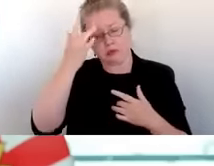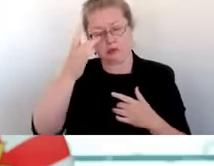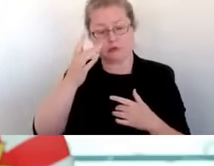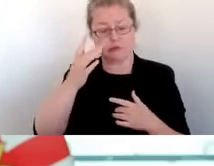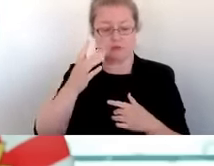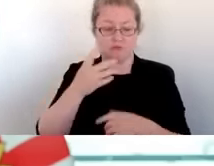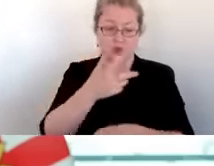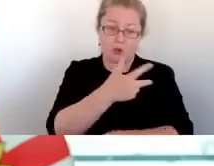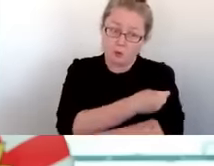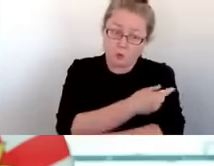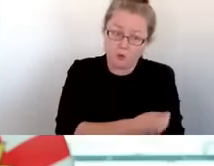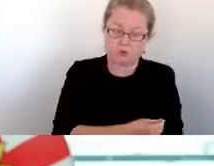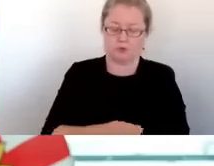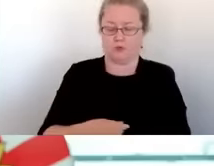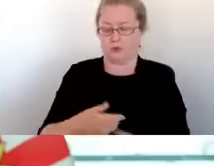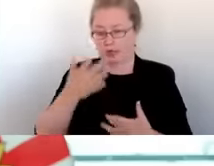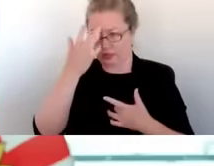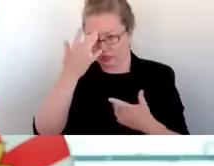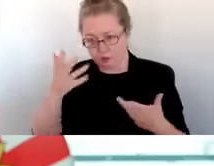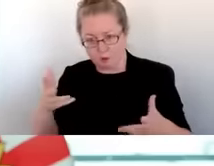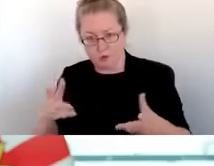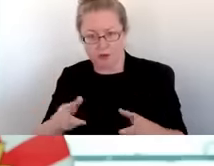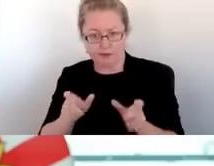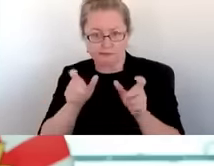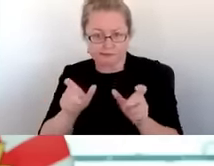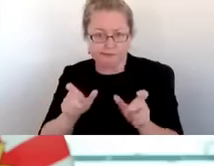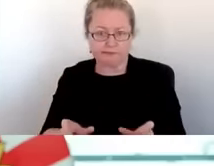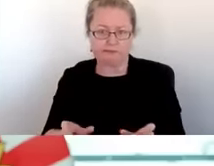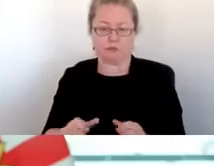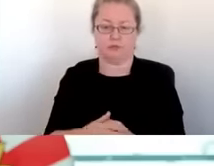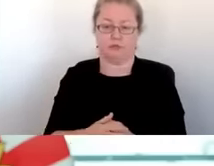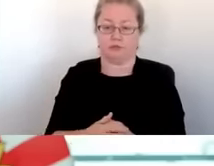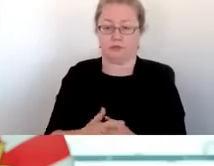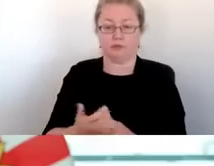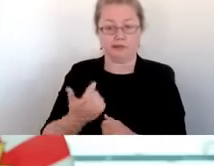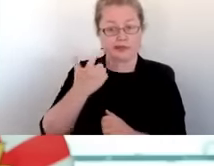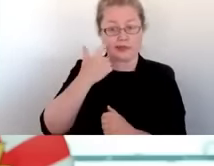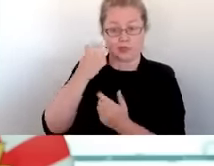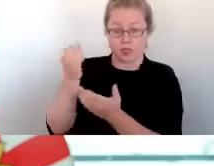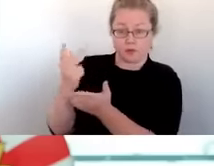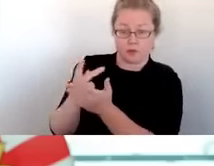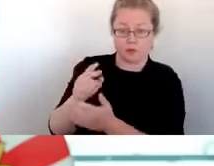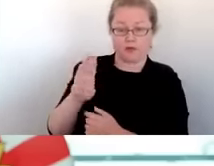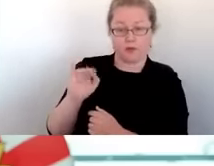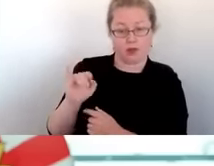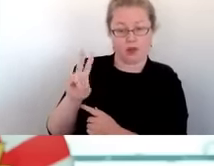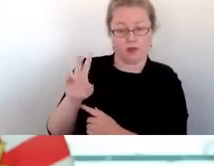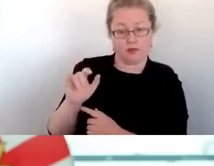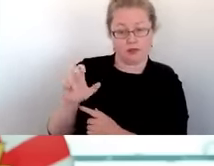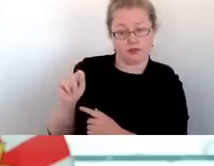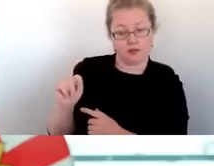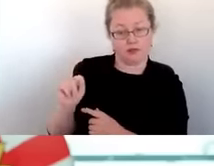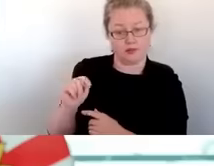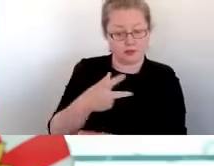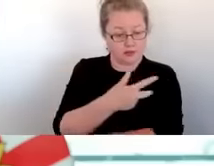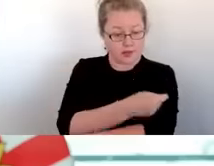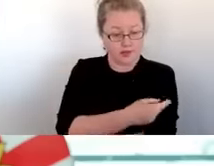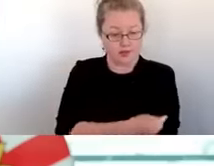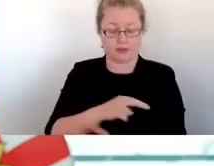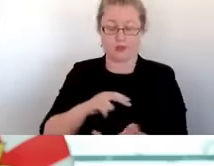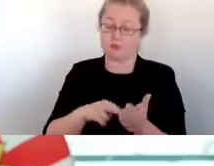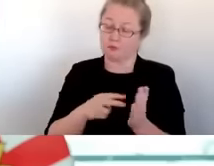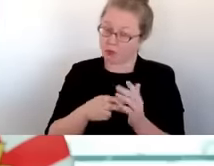risk, and that includes the newest approved bivalent vaccine booster. In addition, we have treatments that